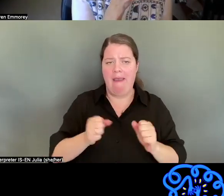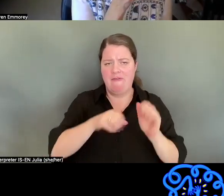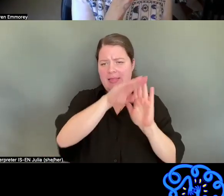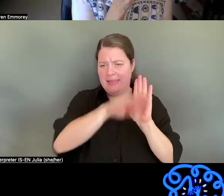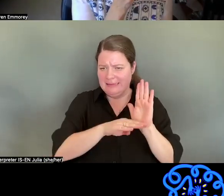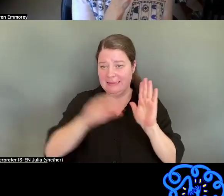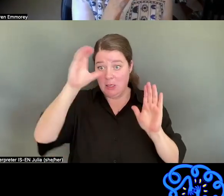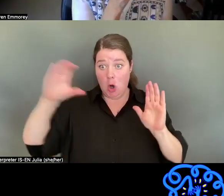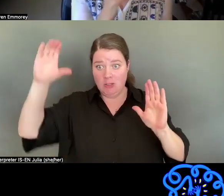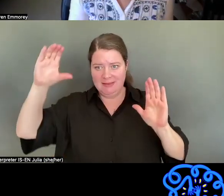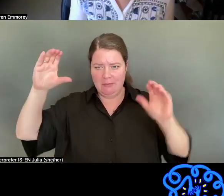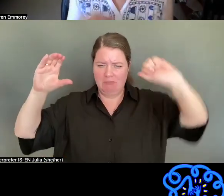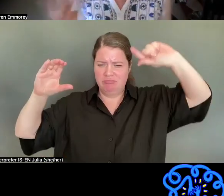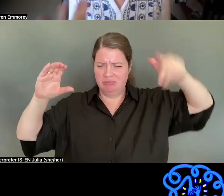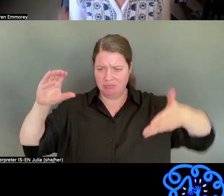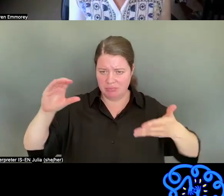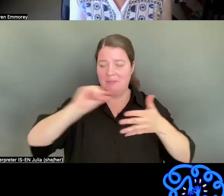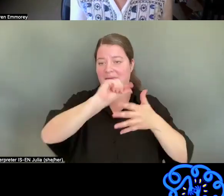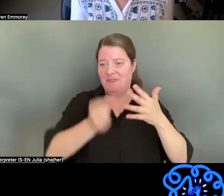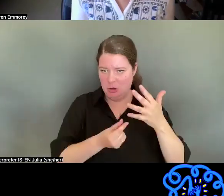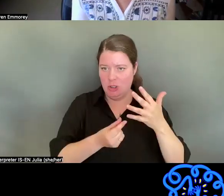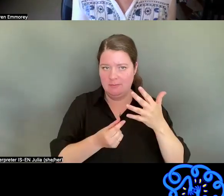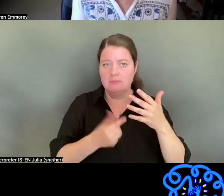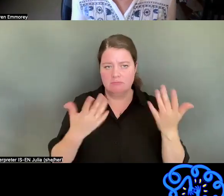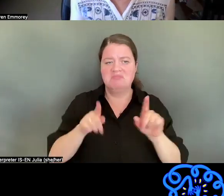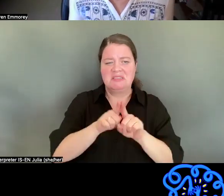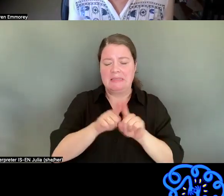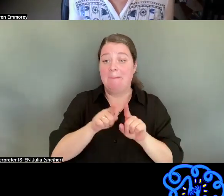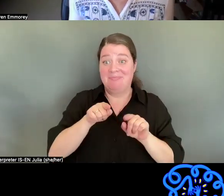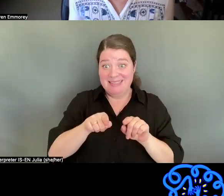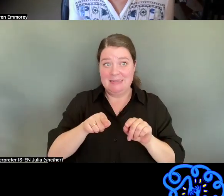given concept. And that's what the production norms are.